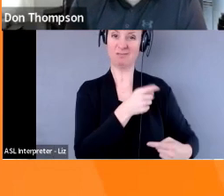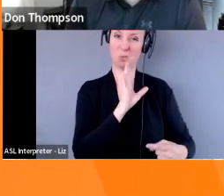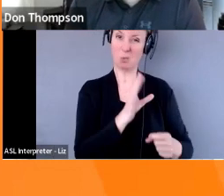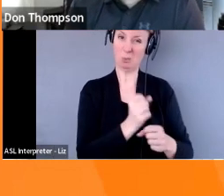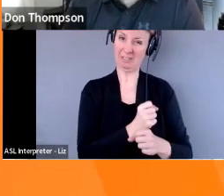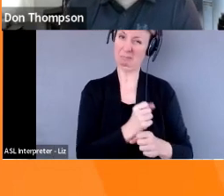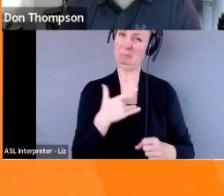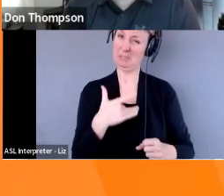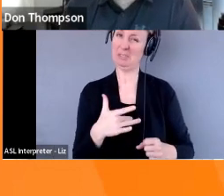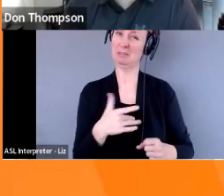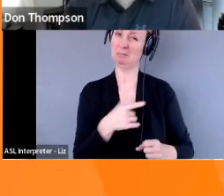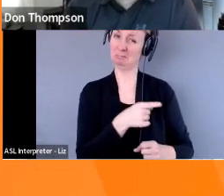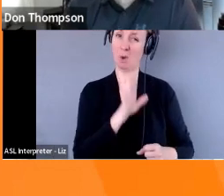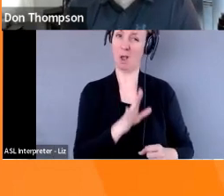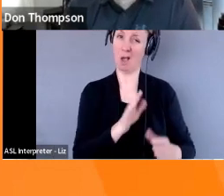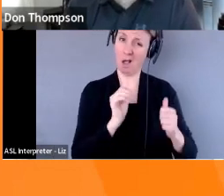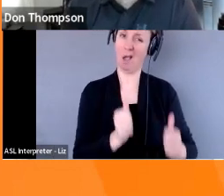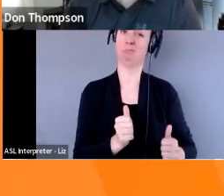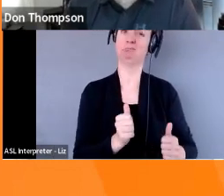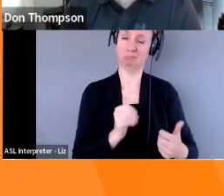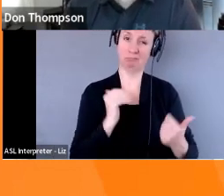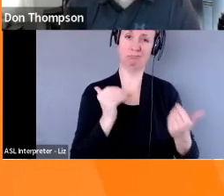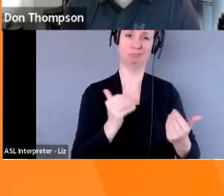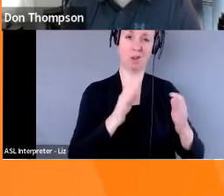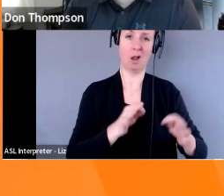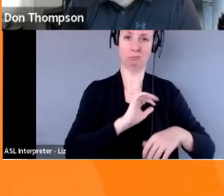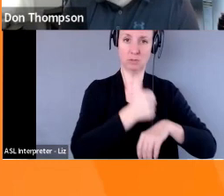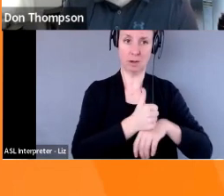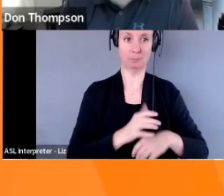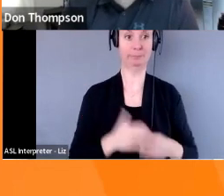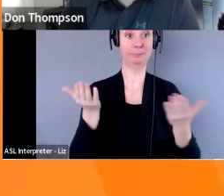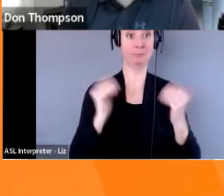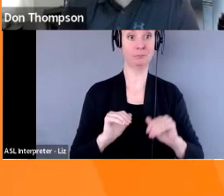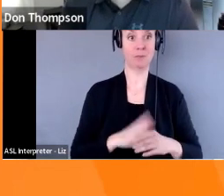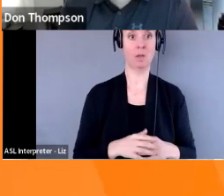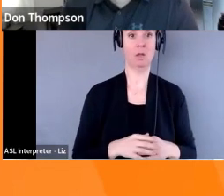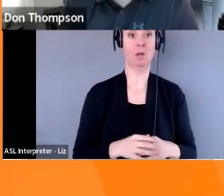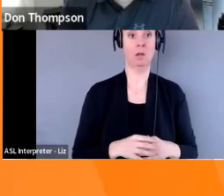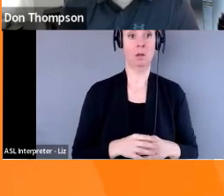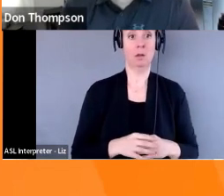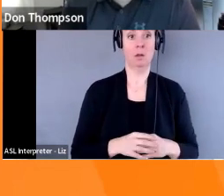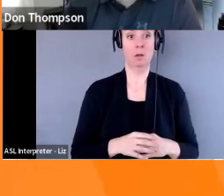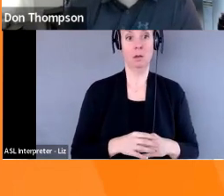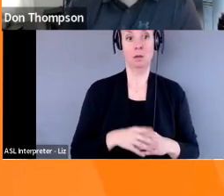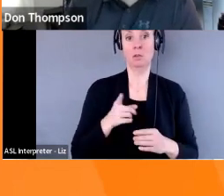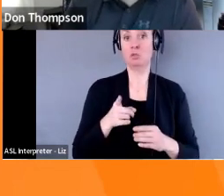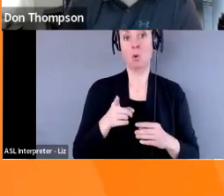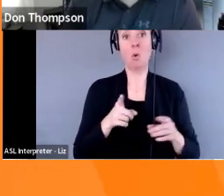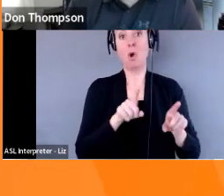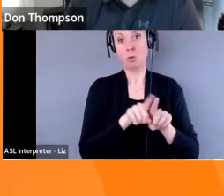you, and you're responsible still for advertising on the platform. Okay, just like advertising in Metro and flyers or anything